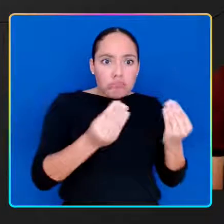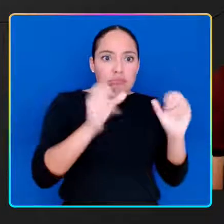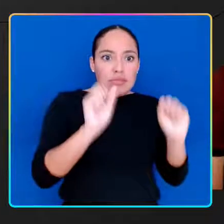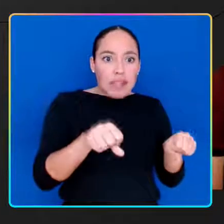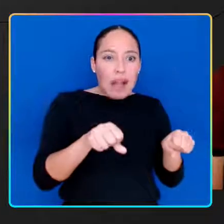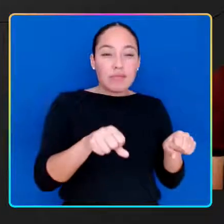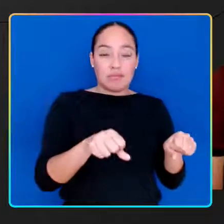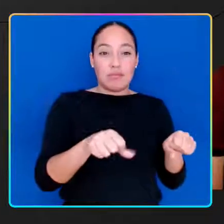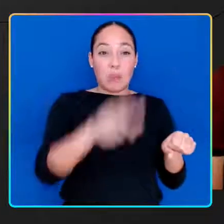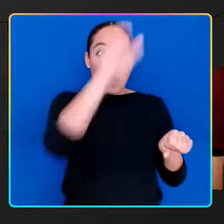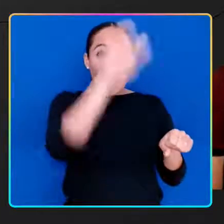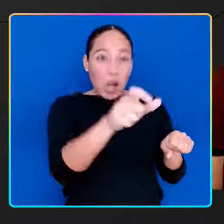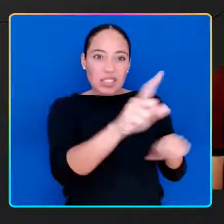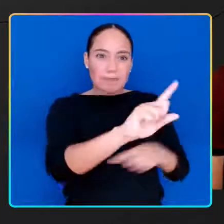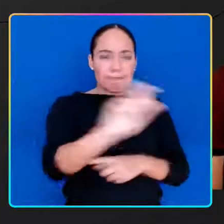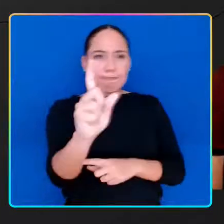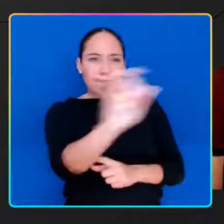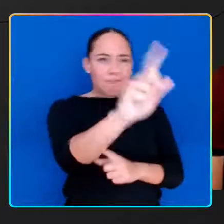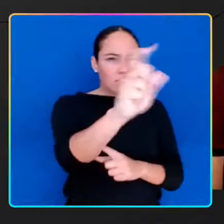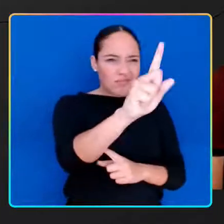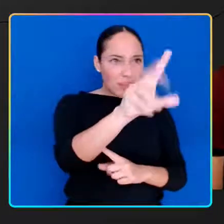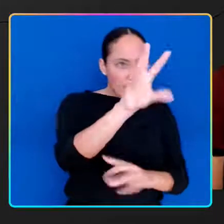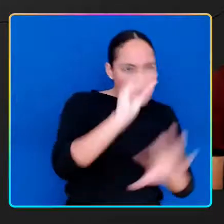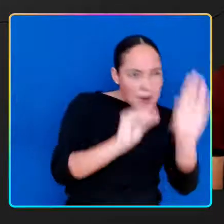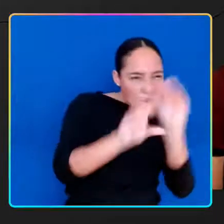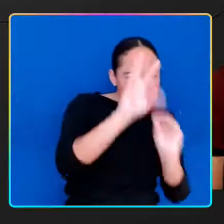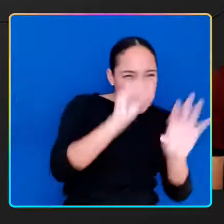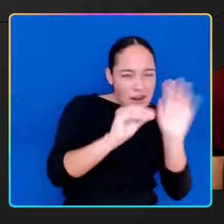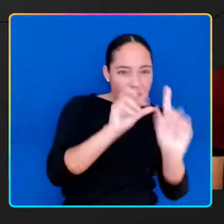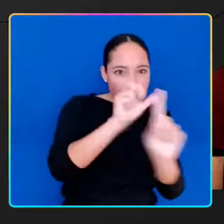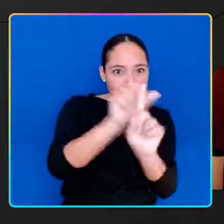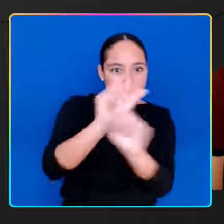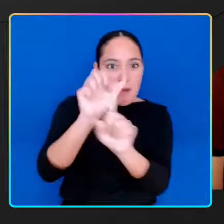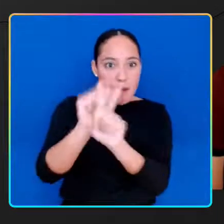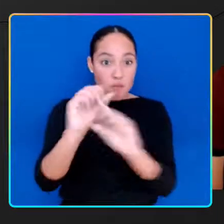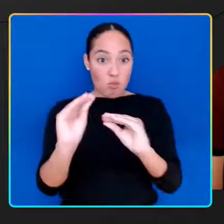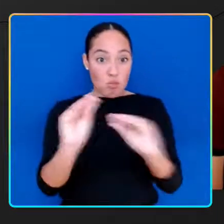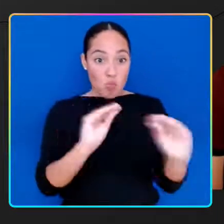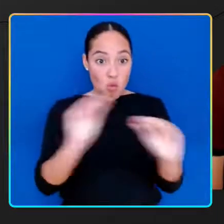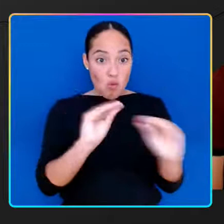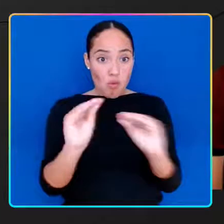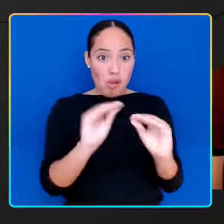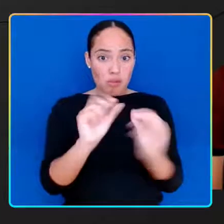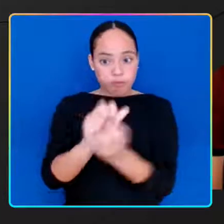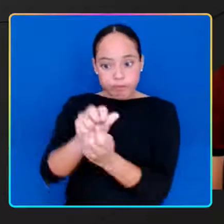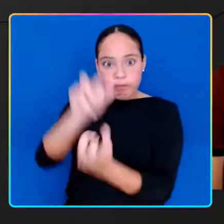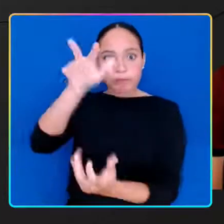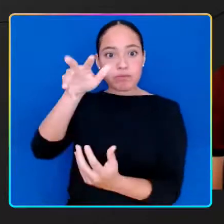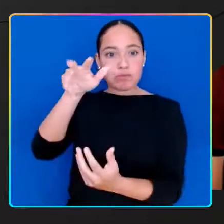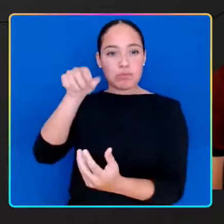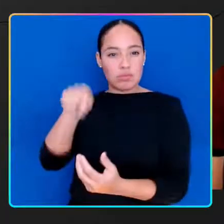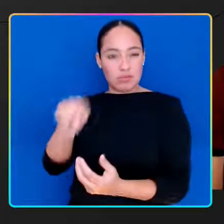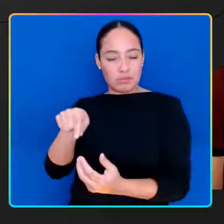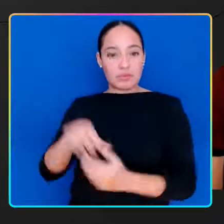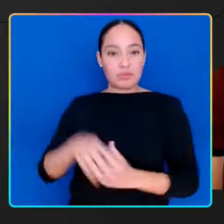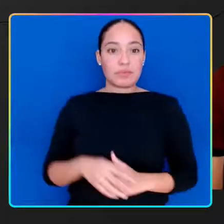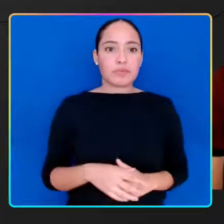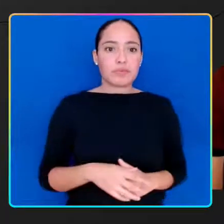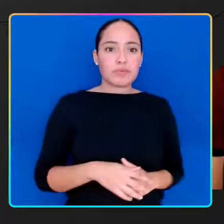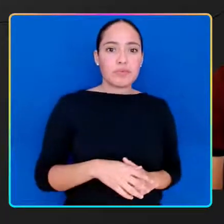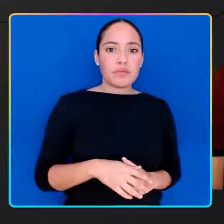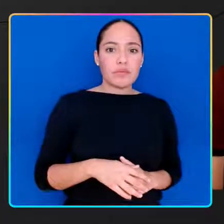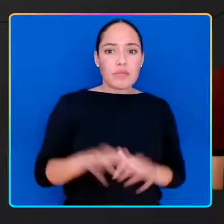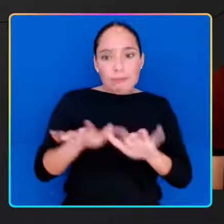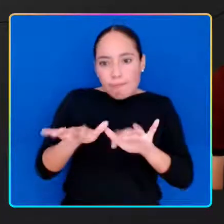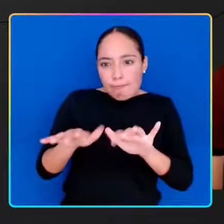had to figure out how to bring prototype idea and prototype models to production. So we focus also